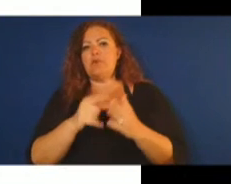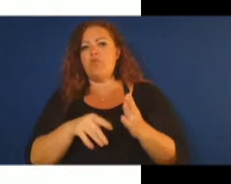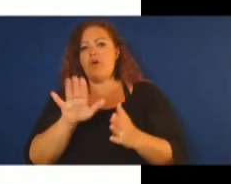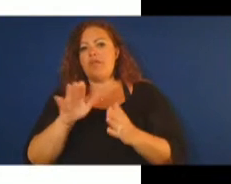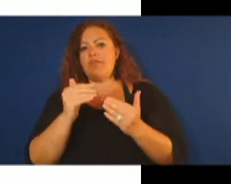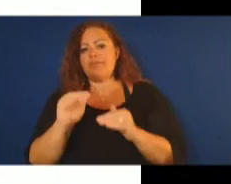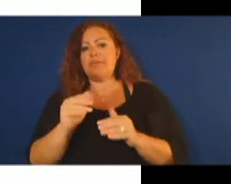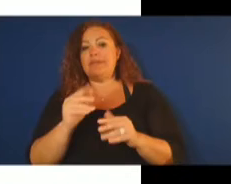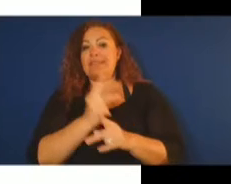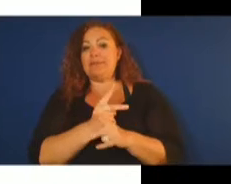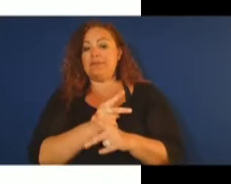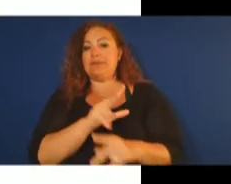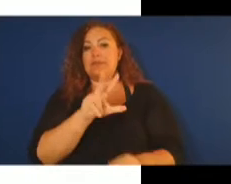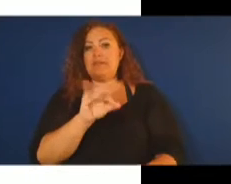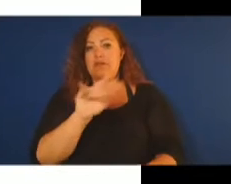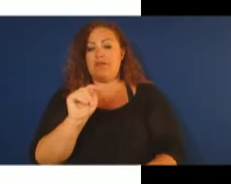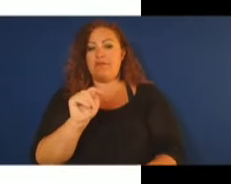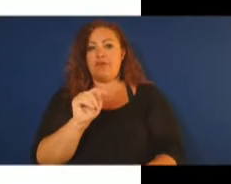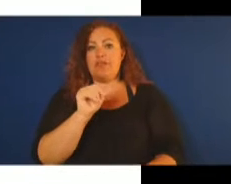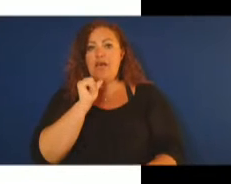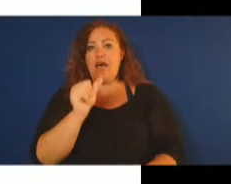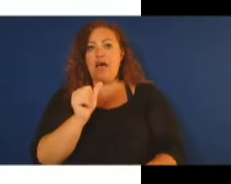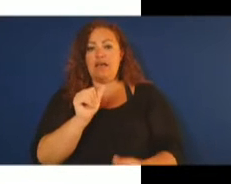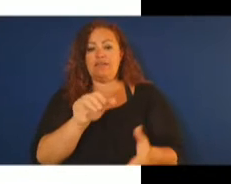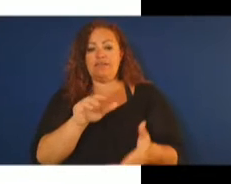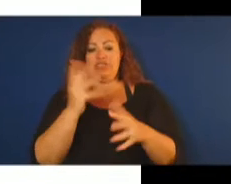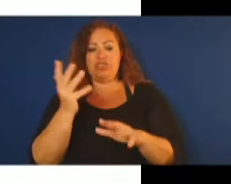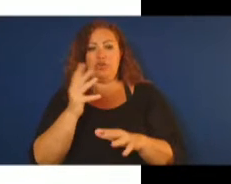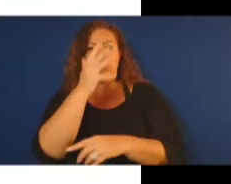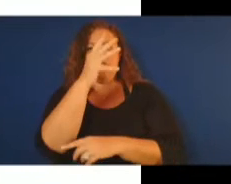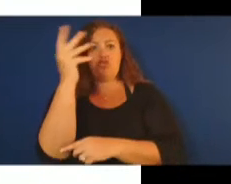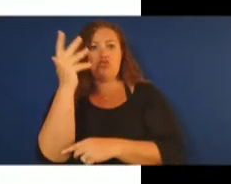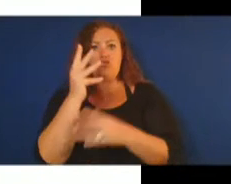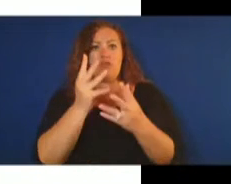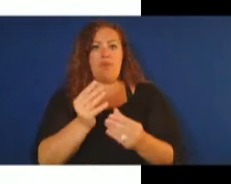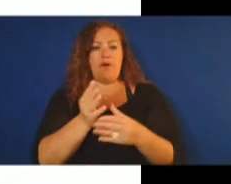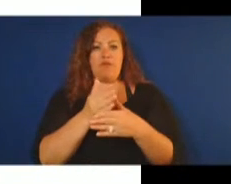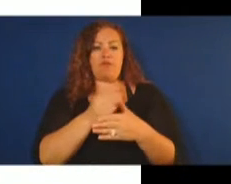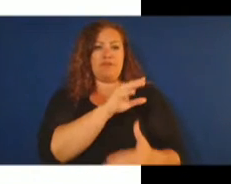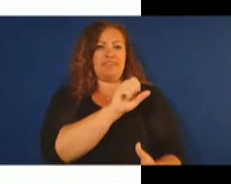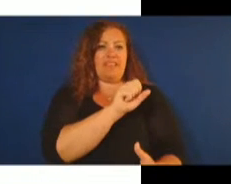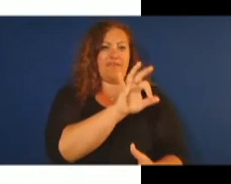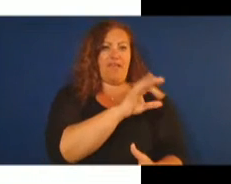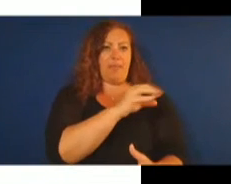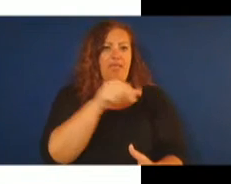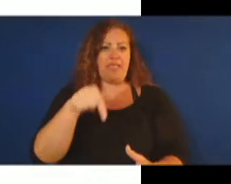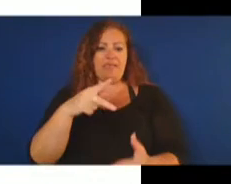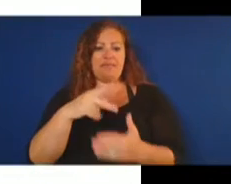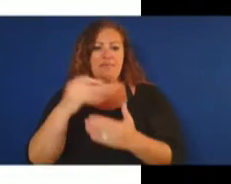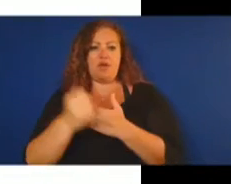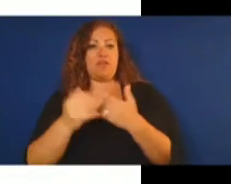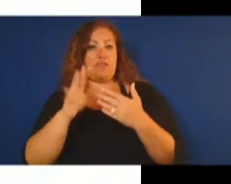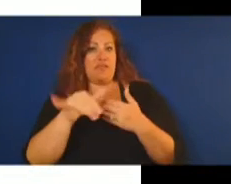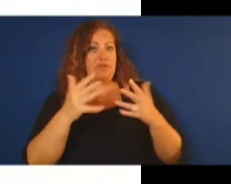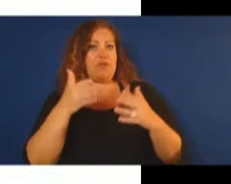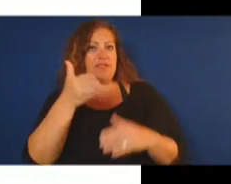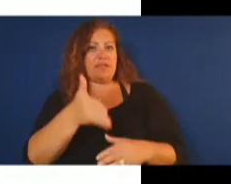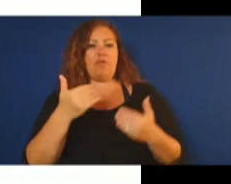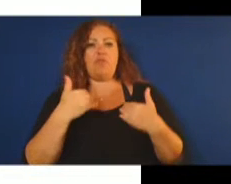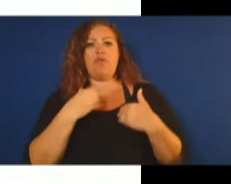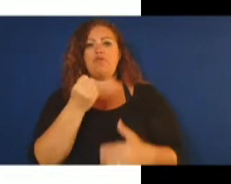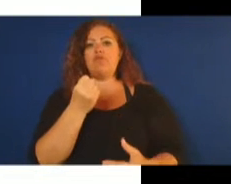a 30 foot uh undisturbed tree buffer around the outside of this between single family and this project uh that was already there we have a 12T uh